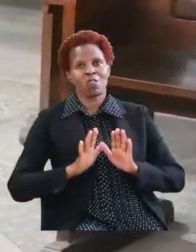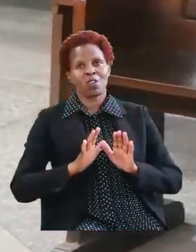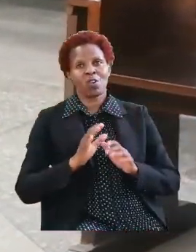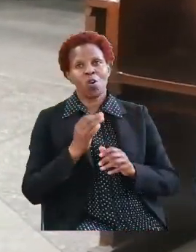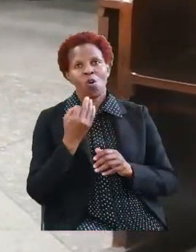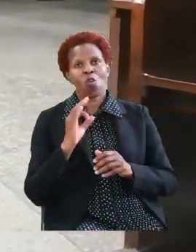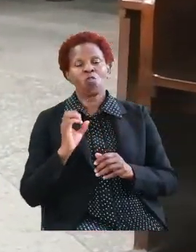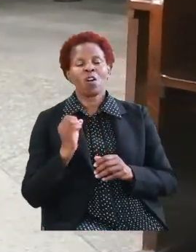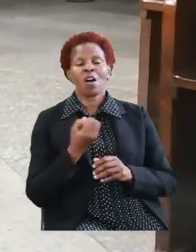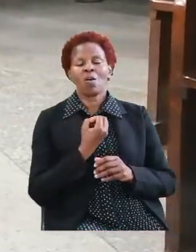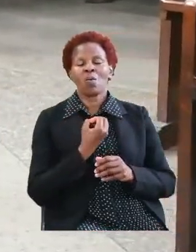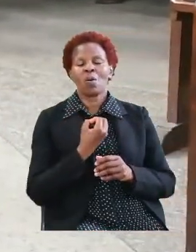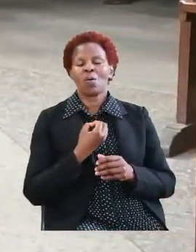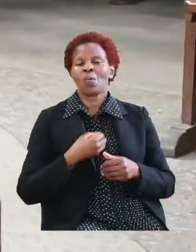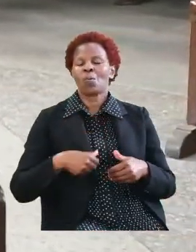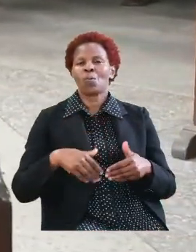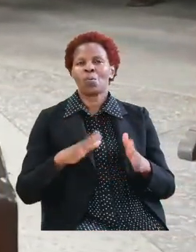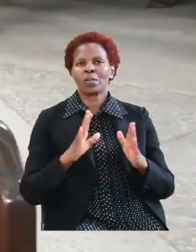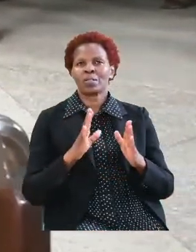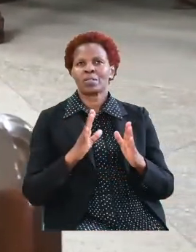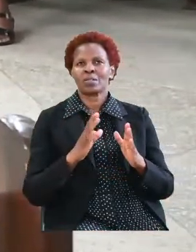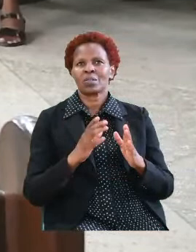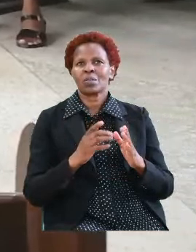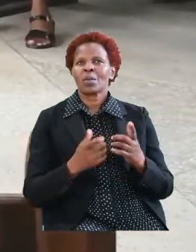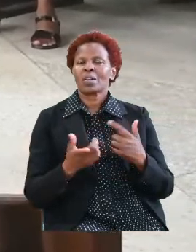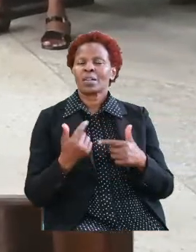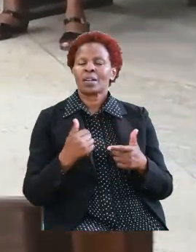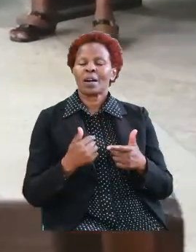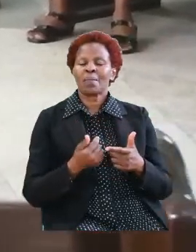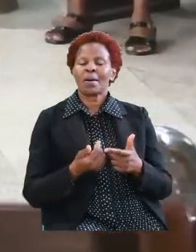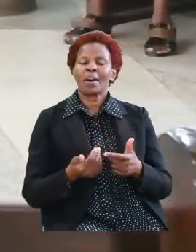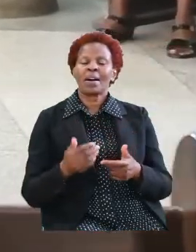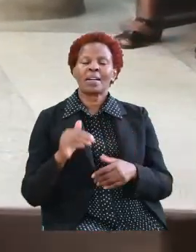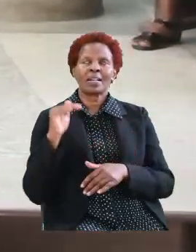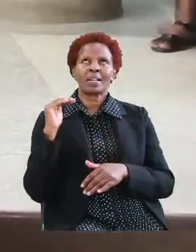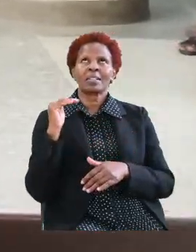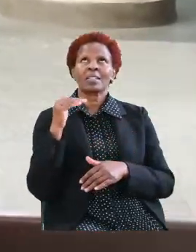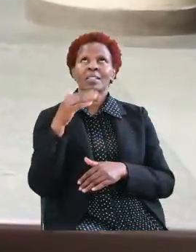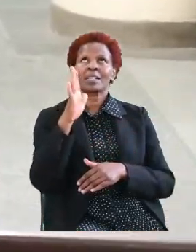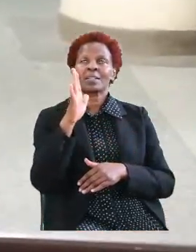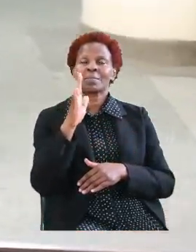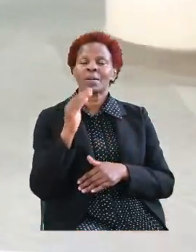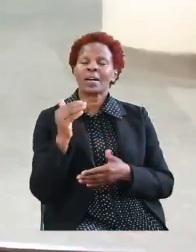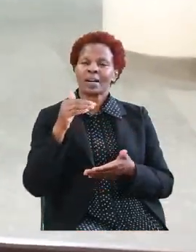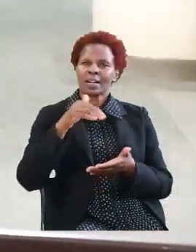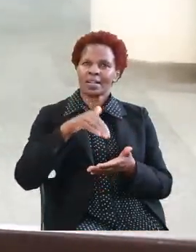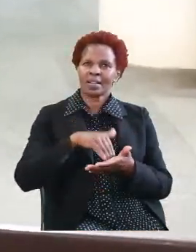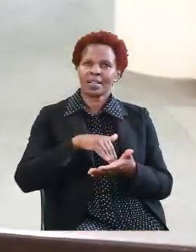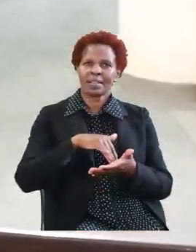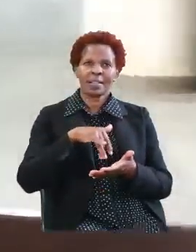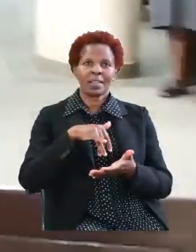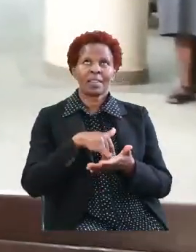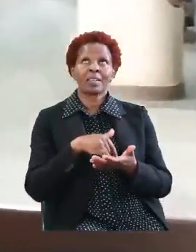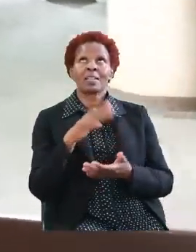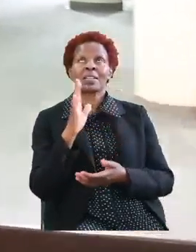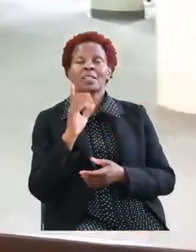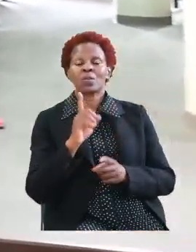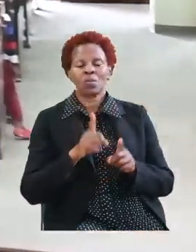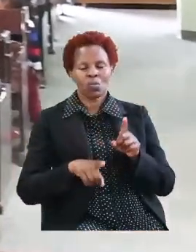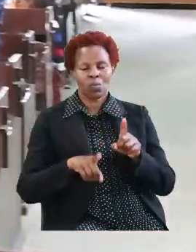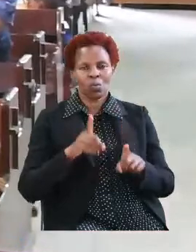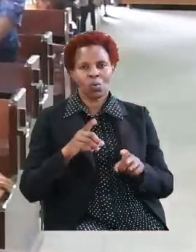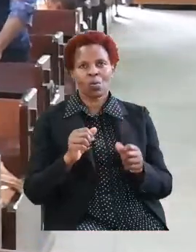may we repent before the Lord. May we ask the Lord again to be together with us, to walk with